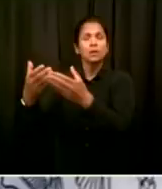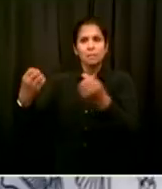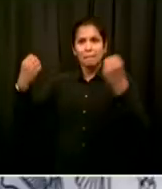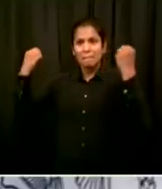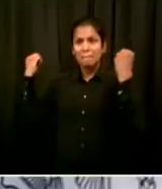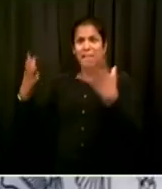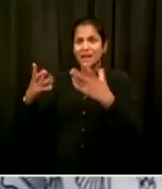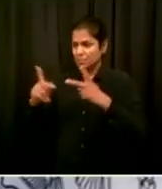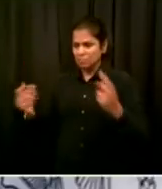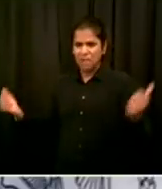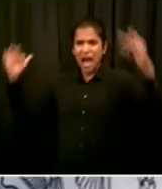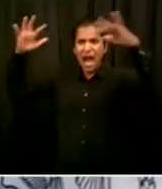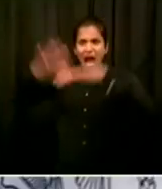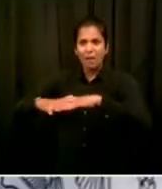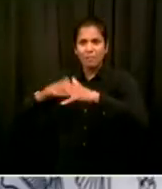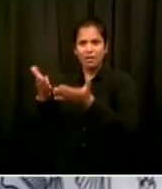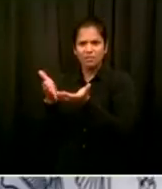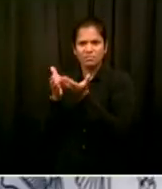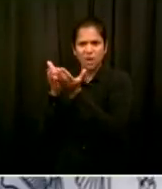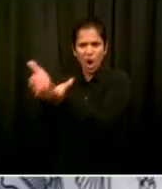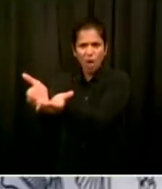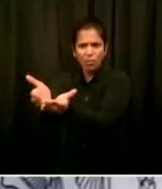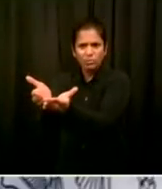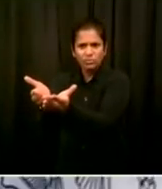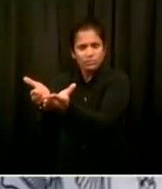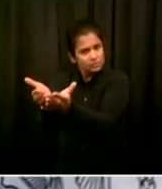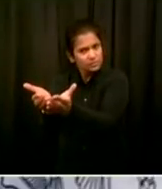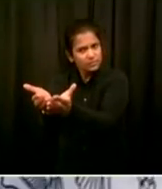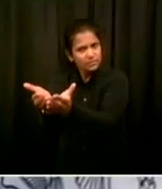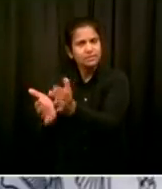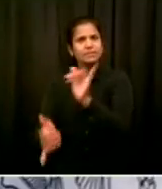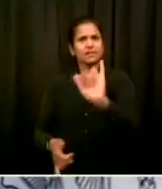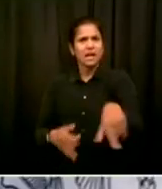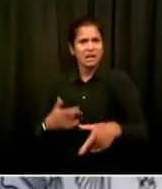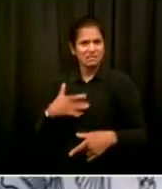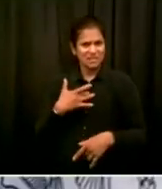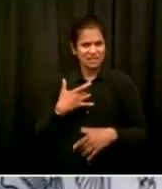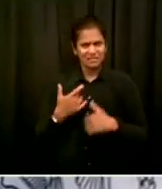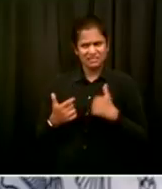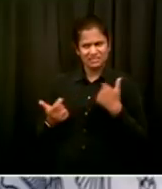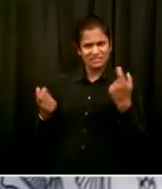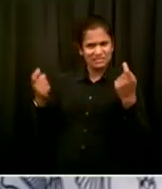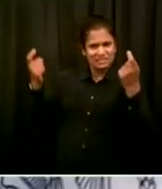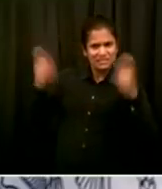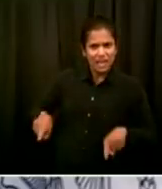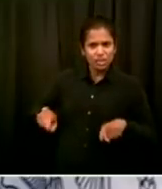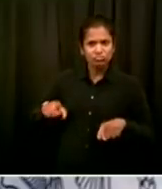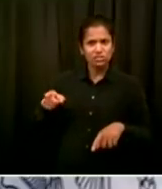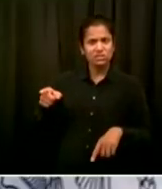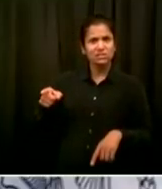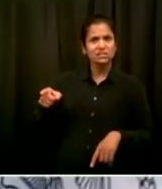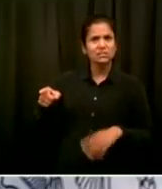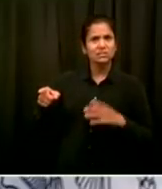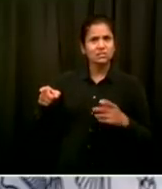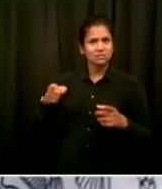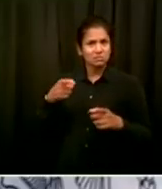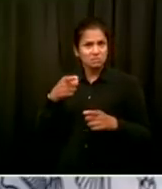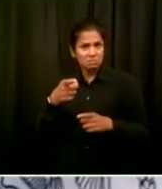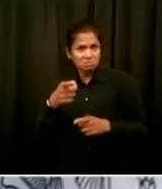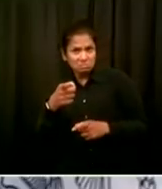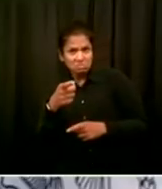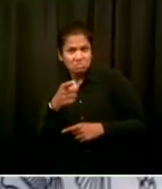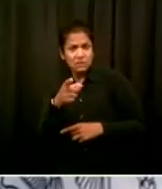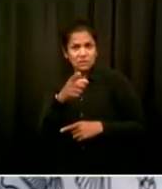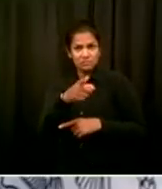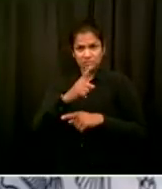back to large parties in New York City? And are contact tracers finding cases that link back to parties like these? Thanks for the